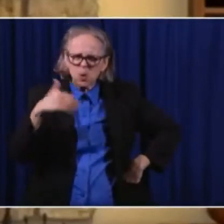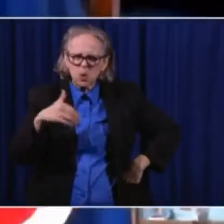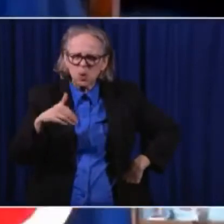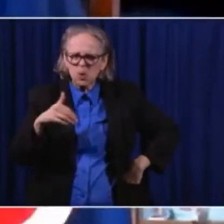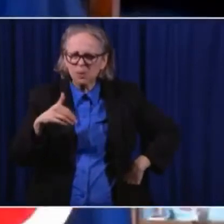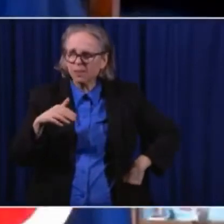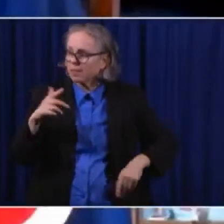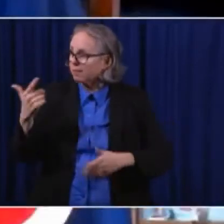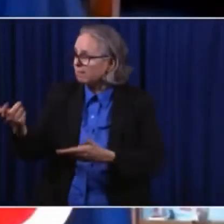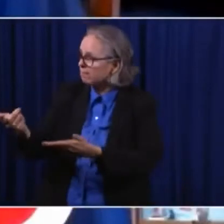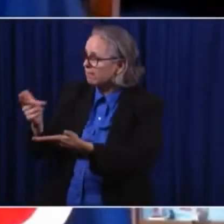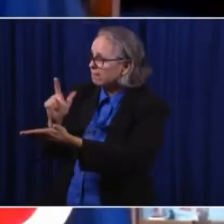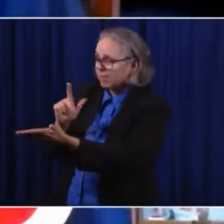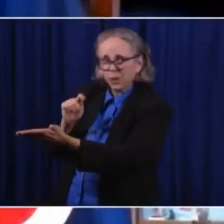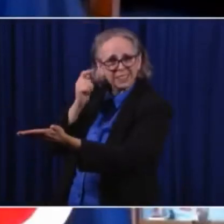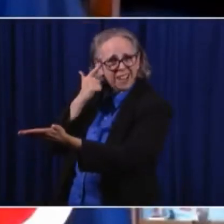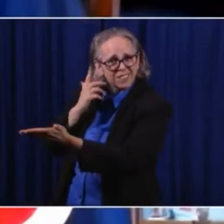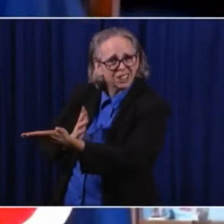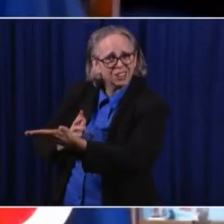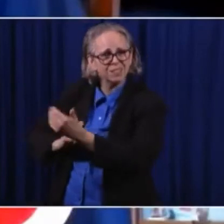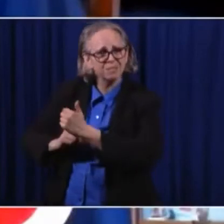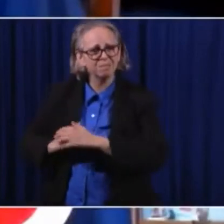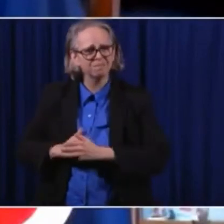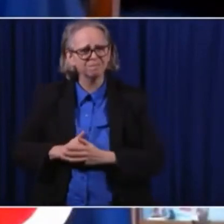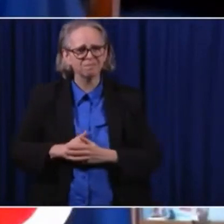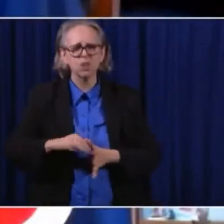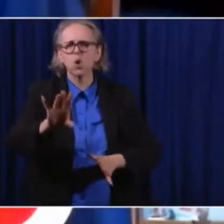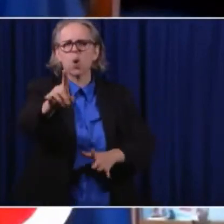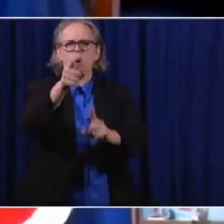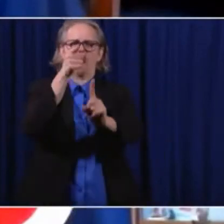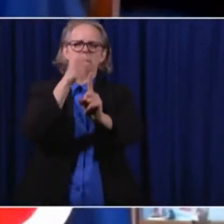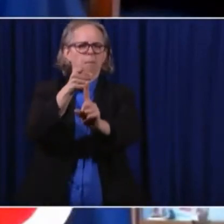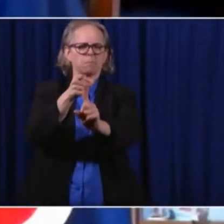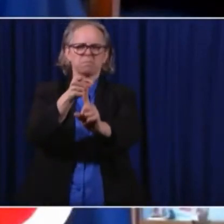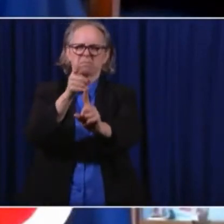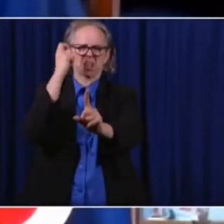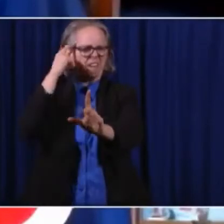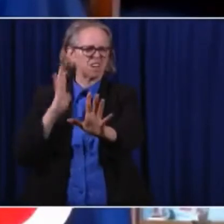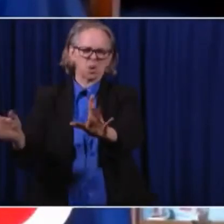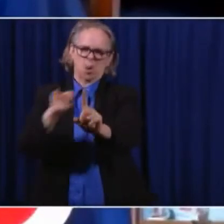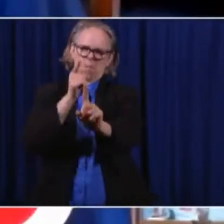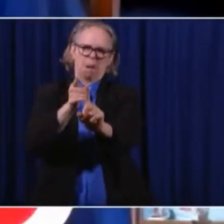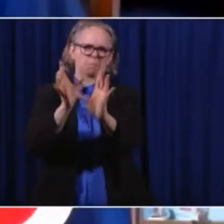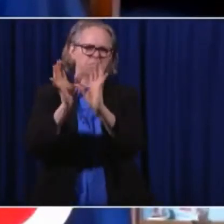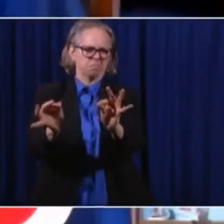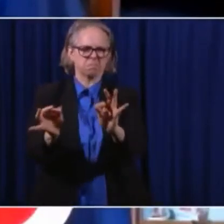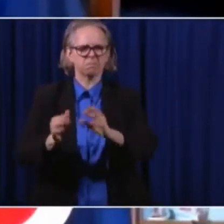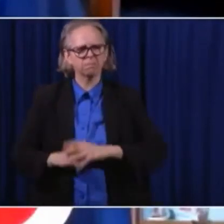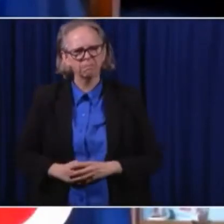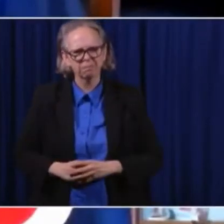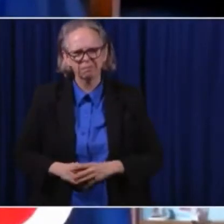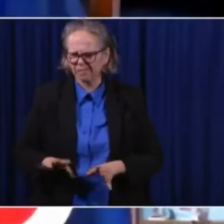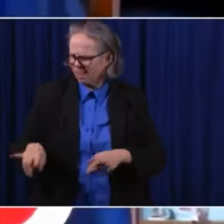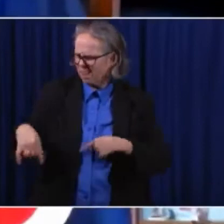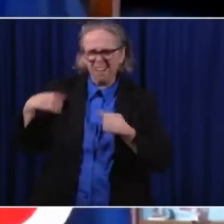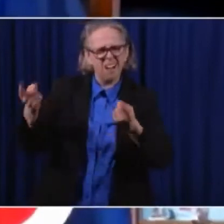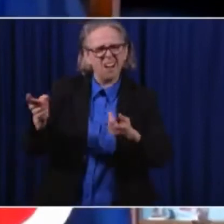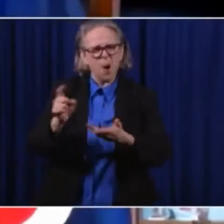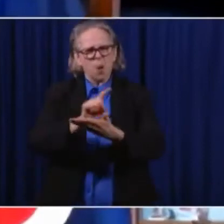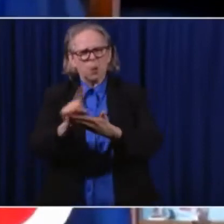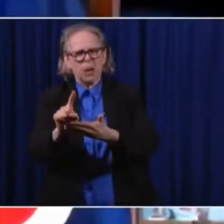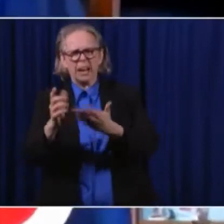Governor. You hit the right point right there. Is that over the last week we have? I mean, look, we've been